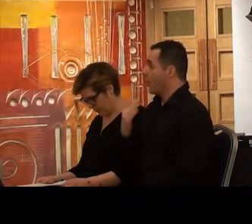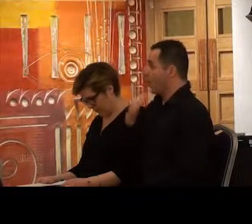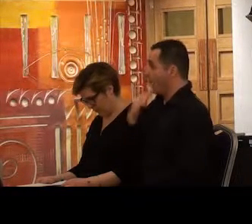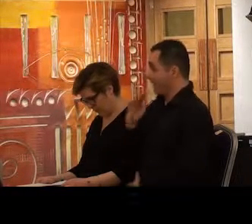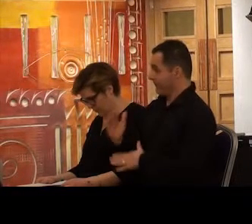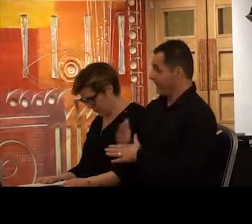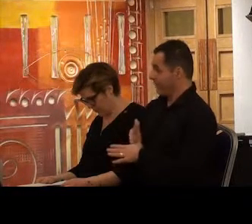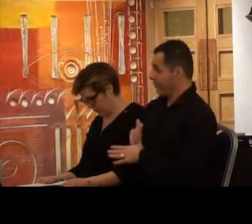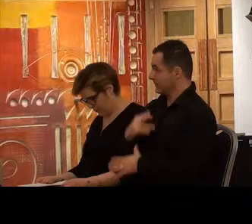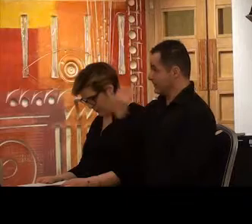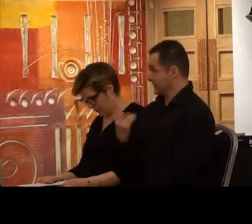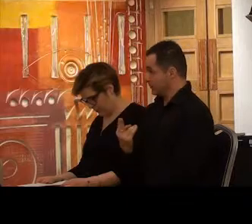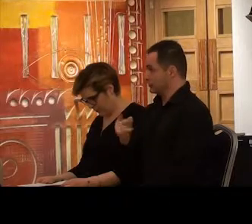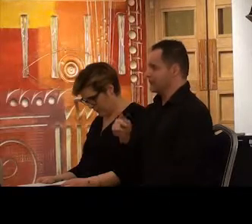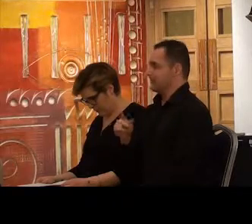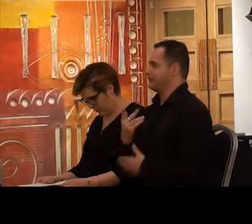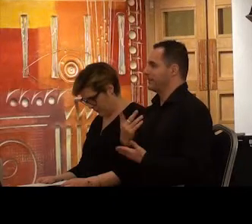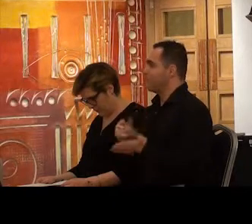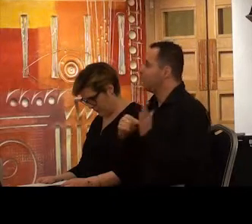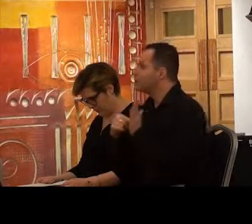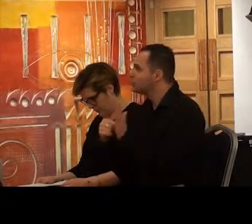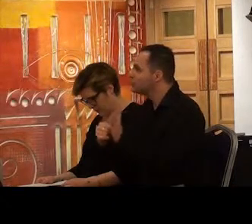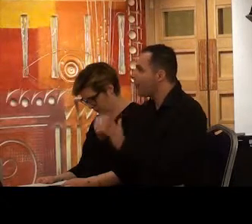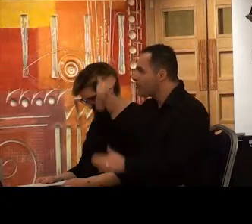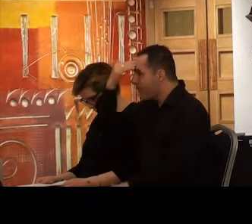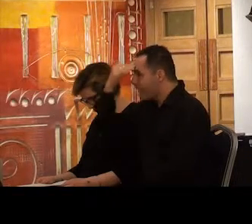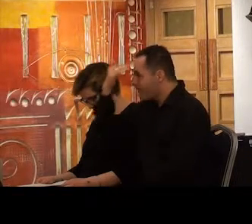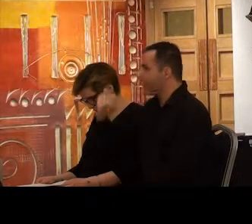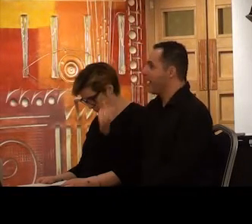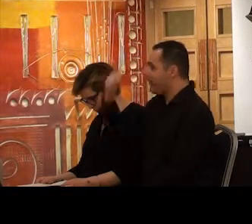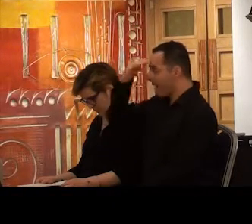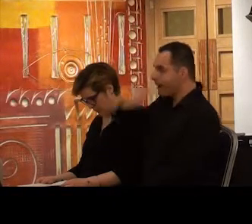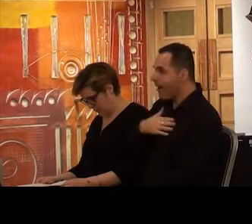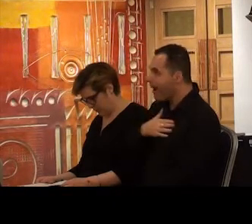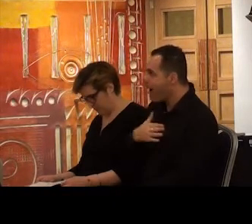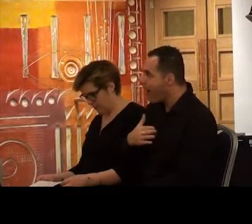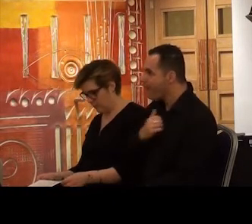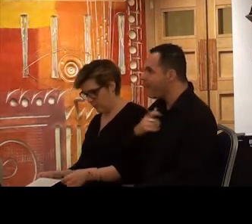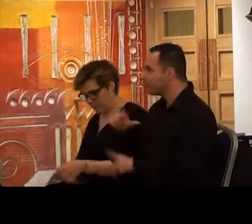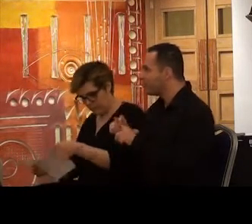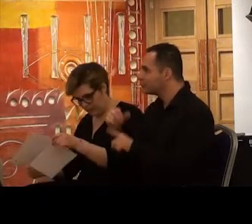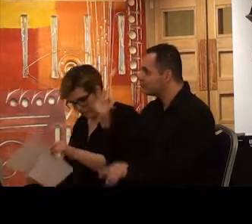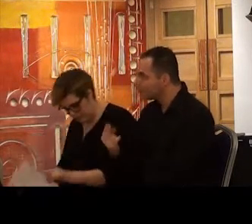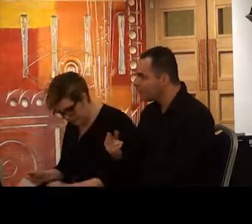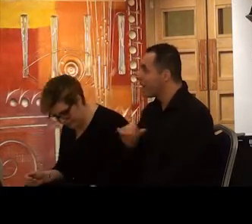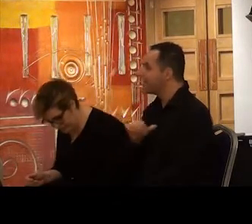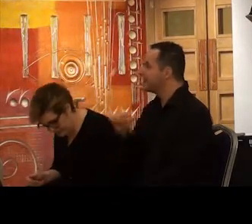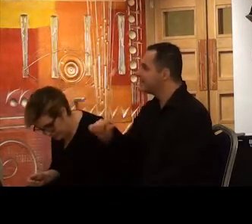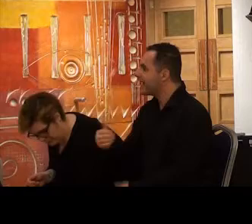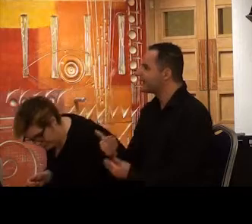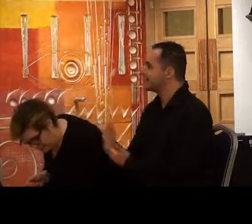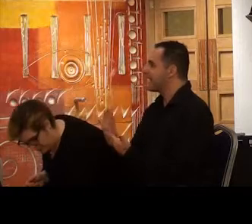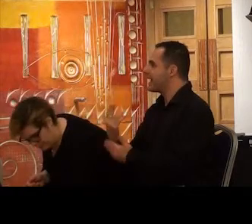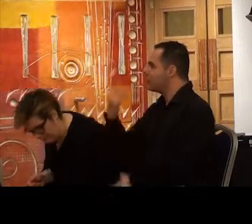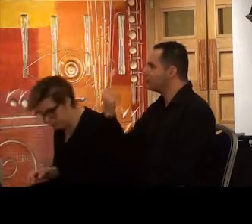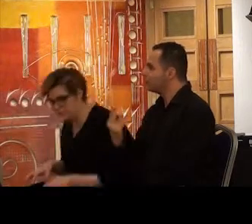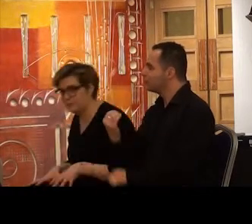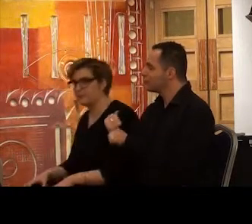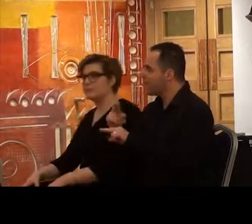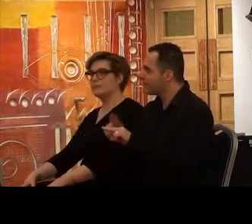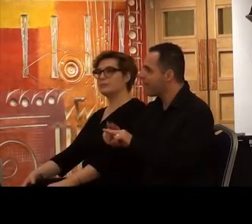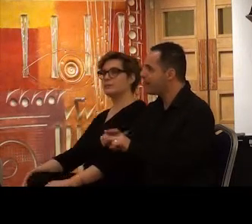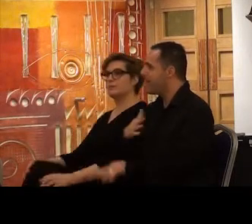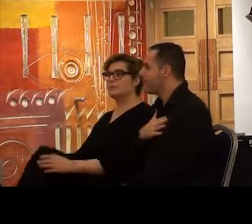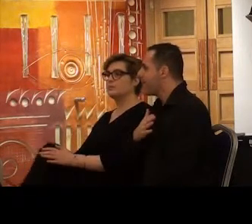picture, we went to the door and we showed to the mum, and Mum was like, oh, this is amazing, this is amazing. The next day she did a picture of Grandpa, again, it was amazing, it was